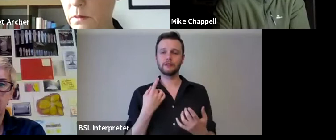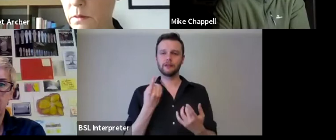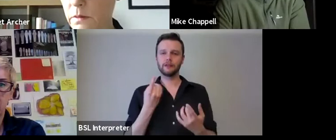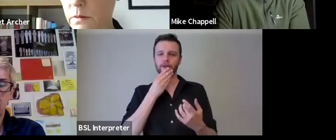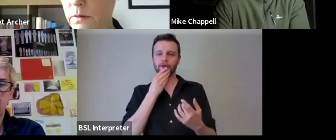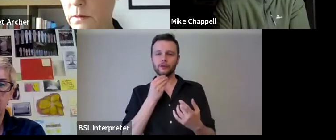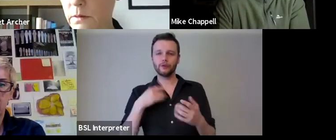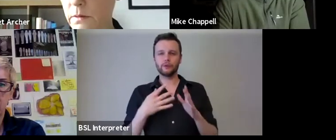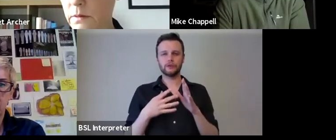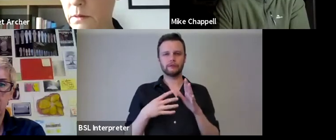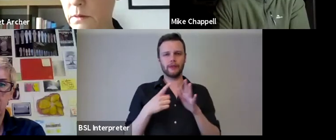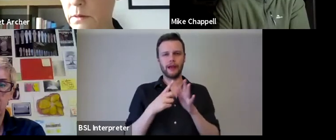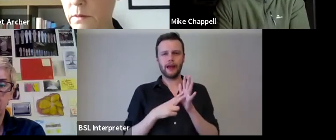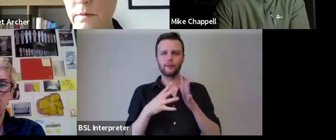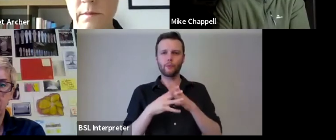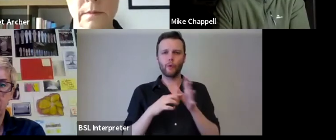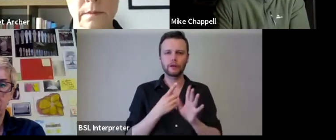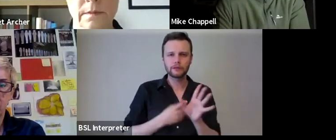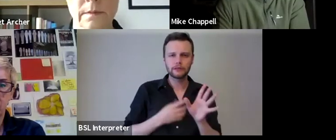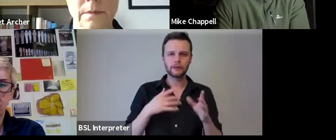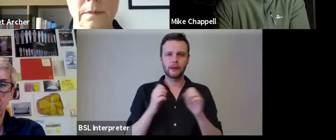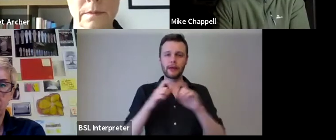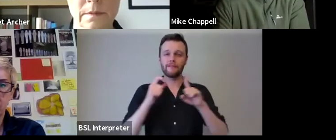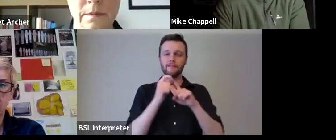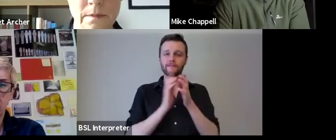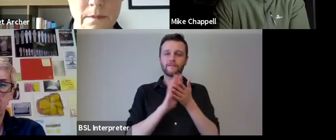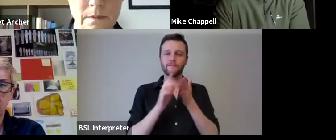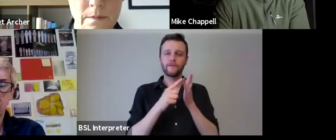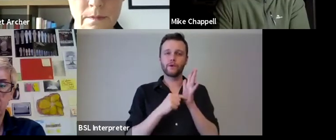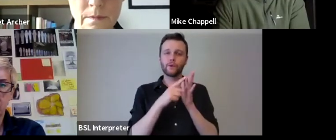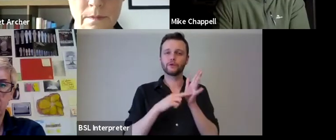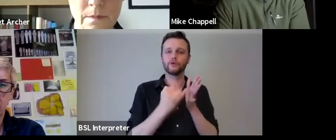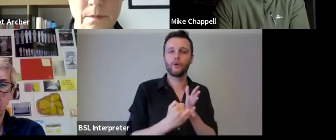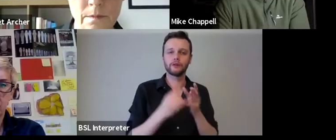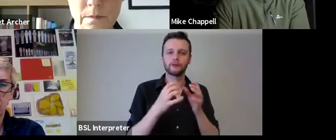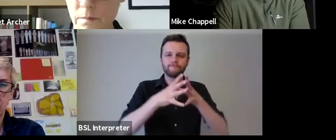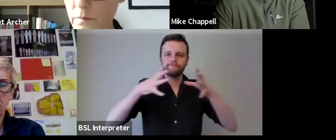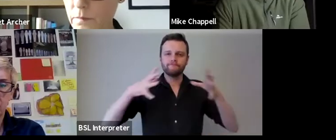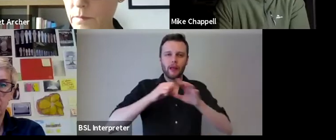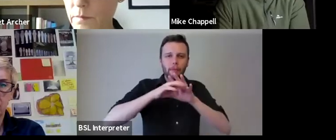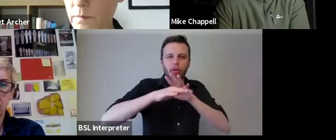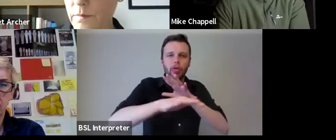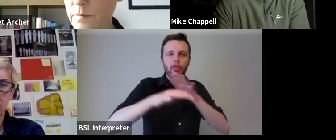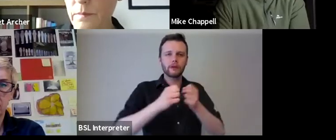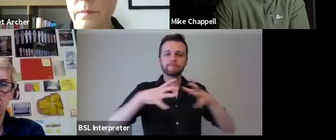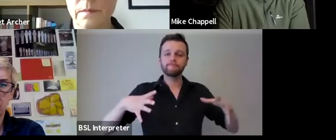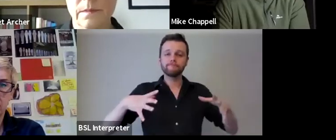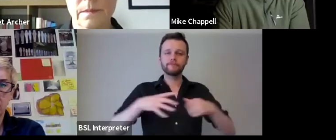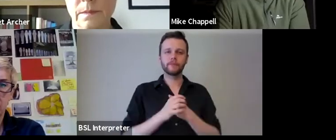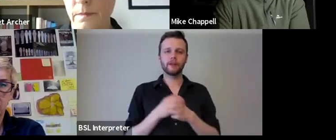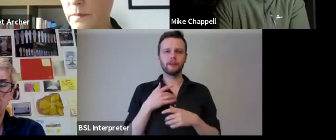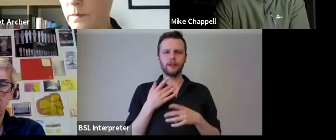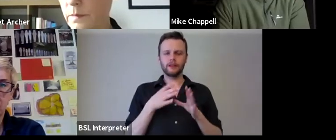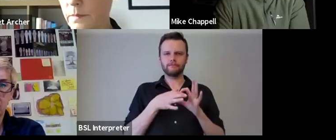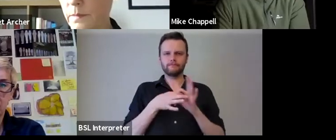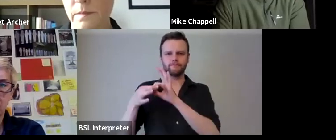of envoys, which are amplified photons and infrared waves and sonic emissions. And it kind of quantizes our